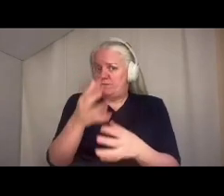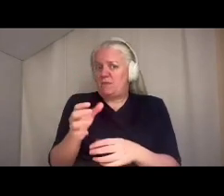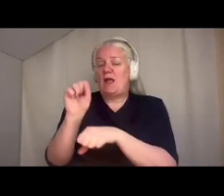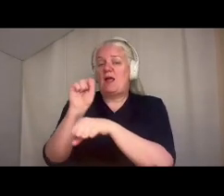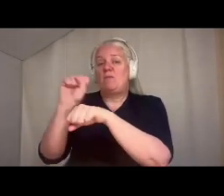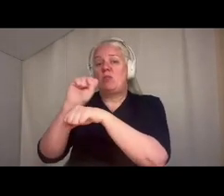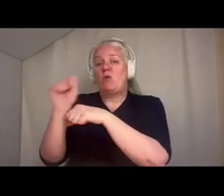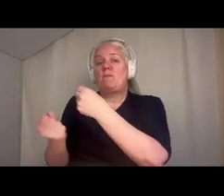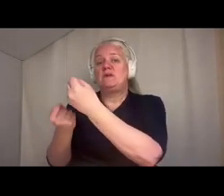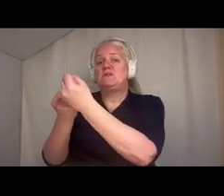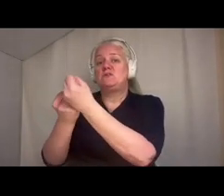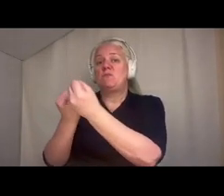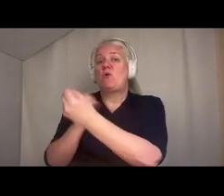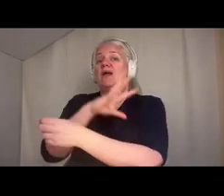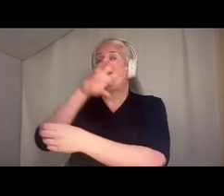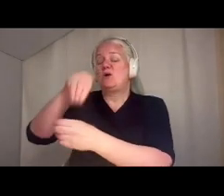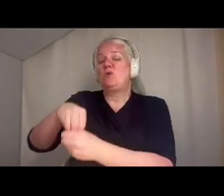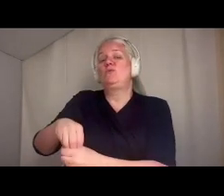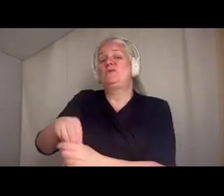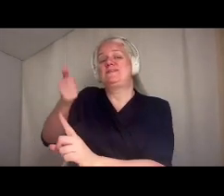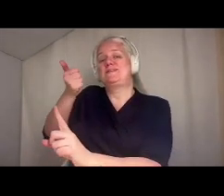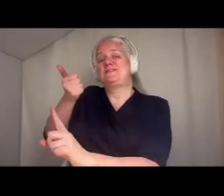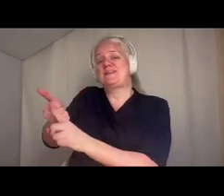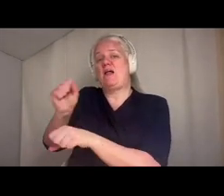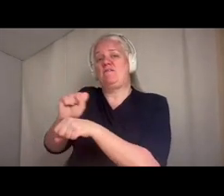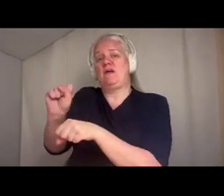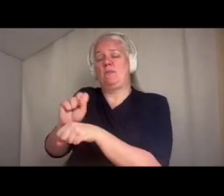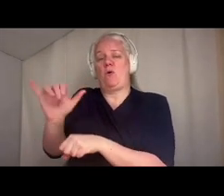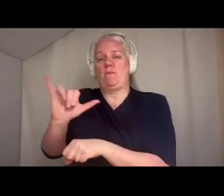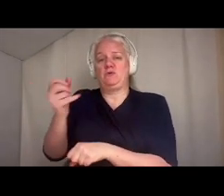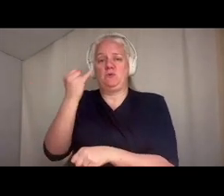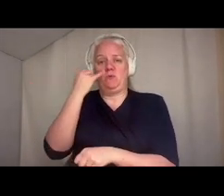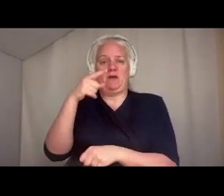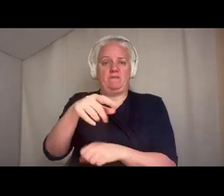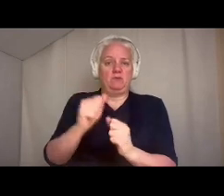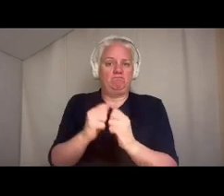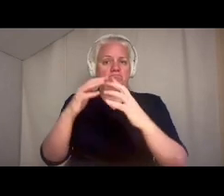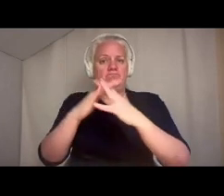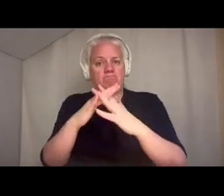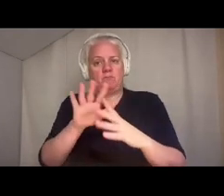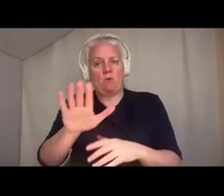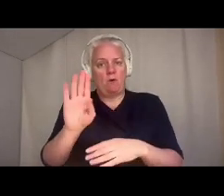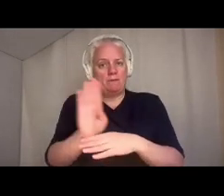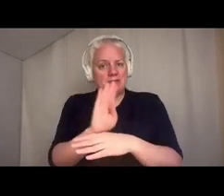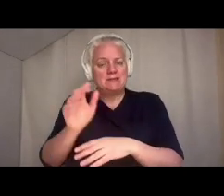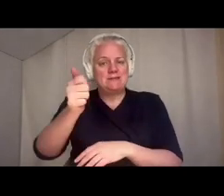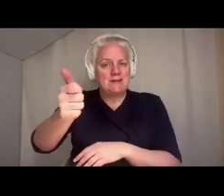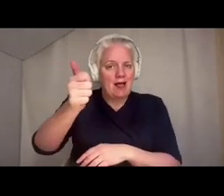include self-employment costs. So for the entrepreneurs who are listening in,